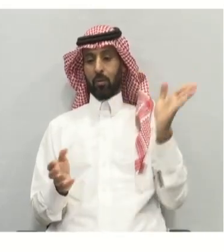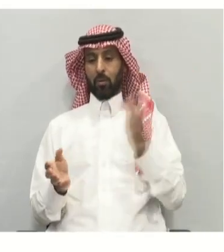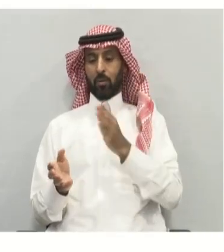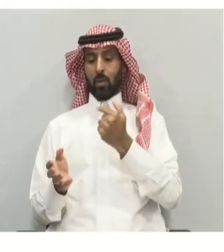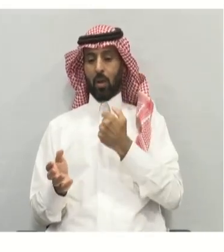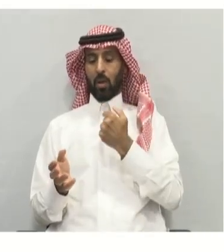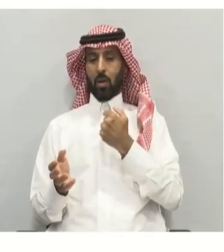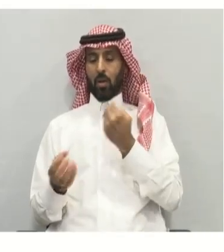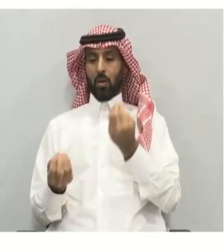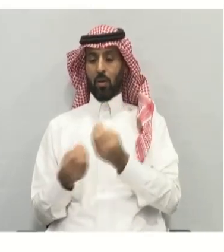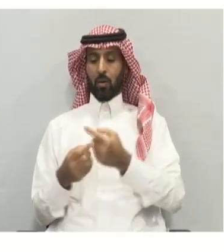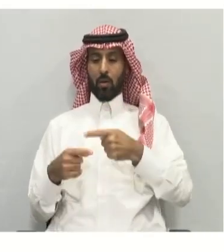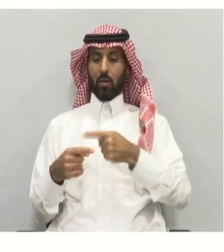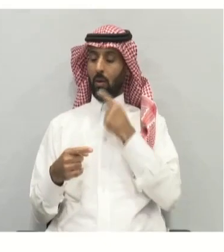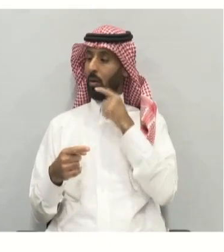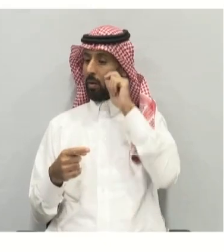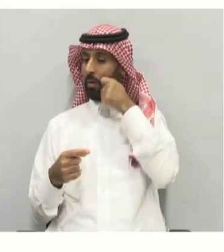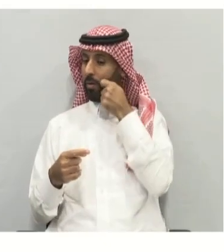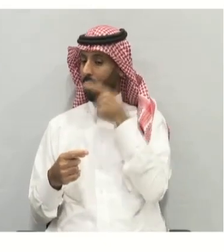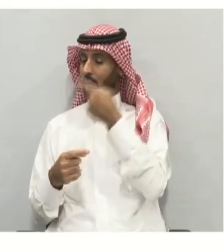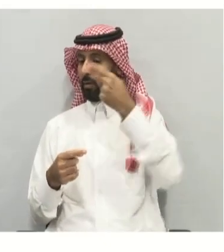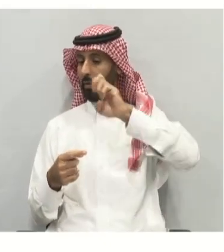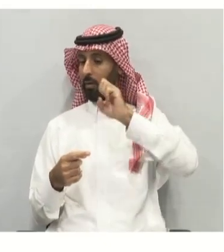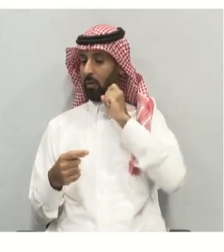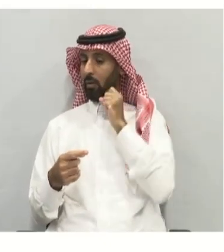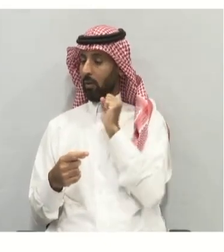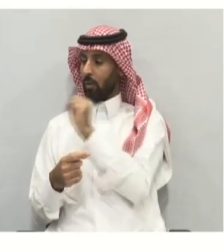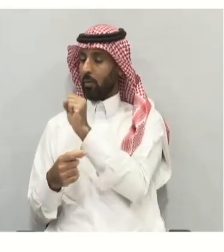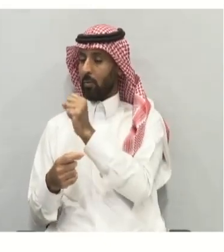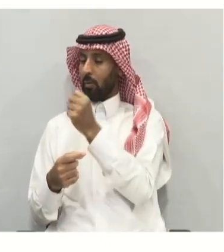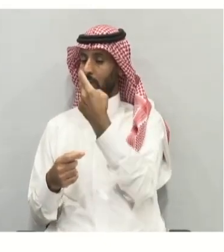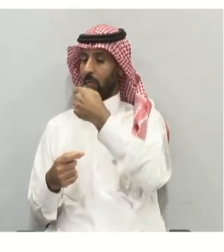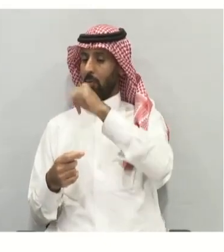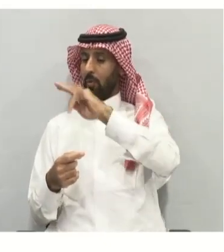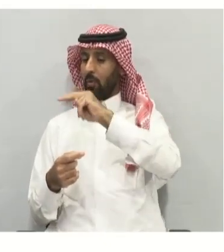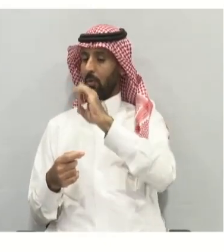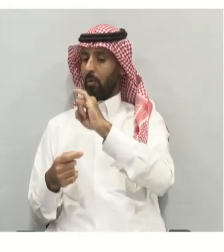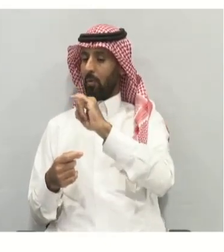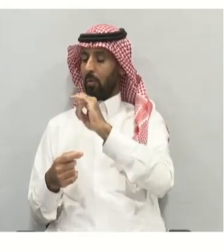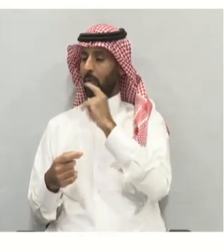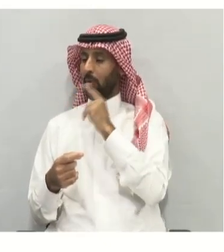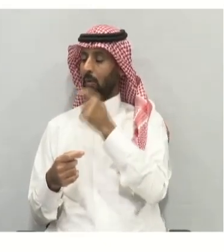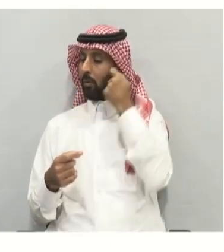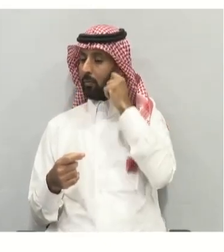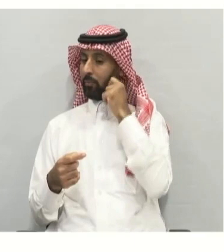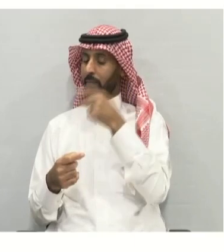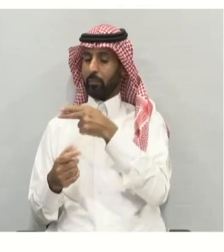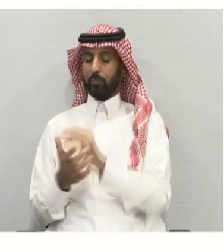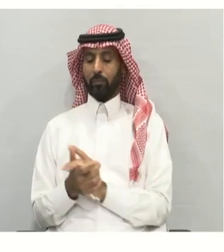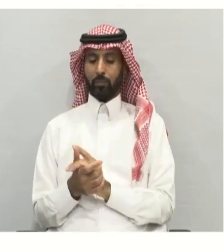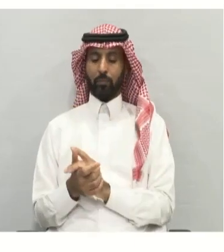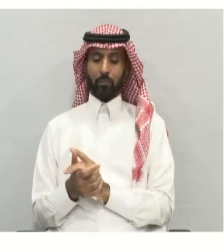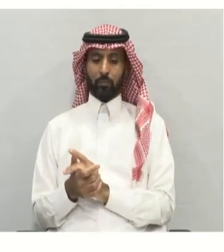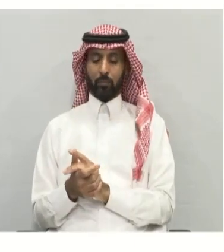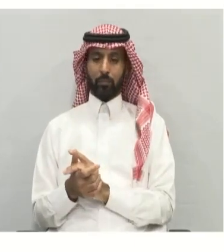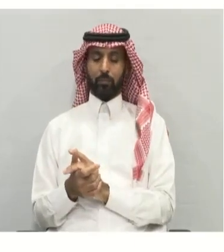pronoun that equal to he, another person, which is him. and her. And also here we have